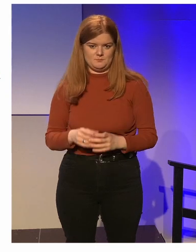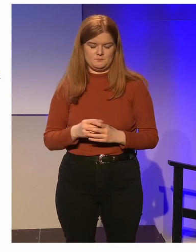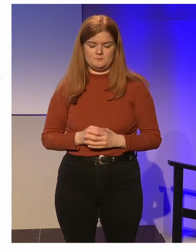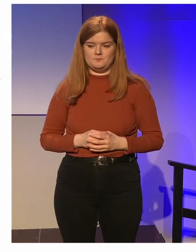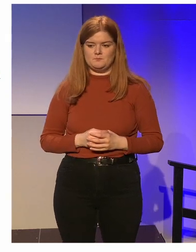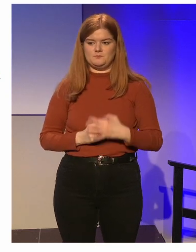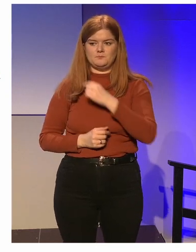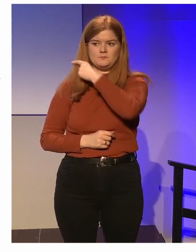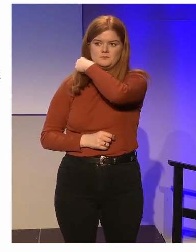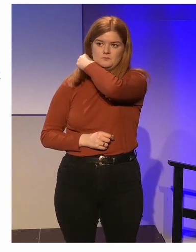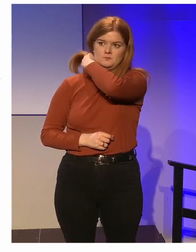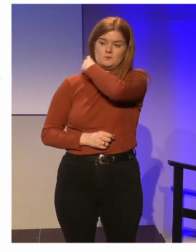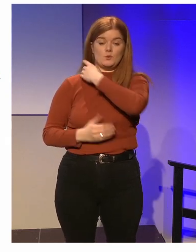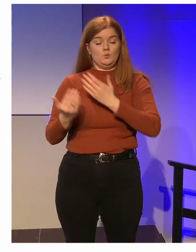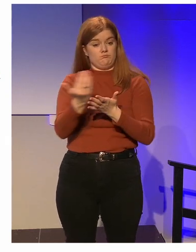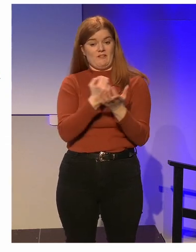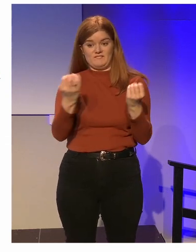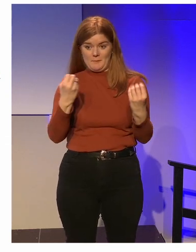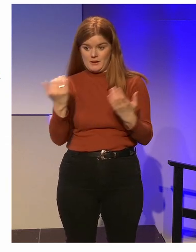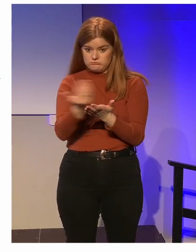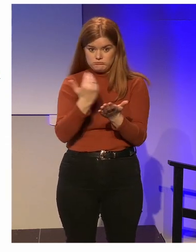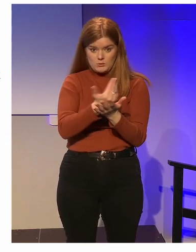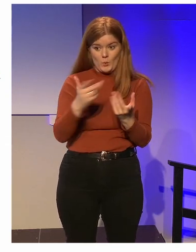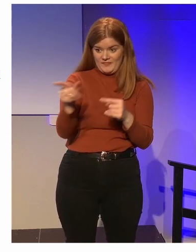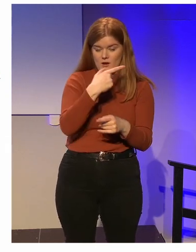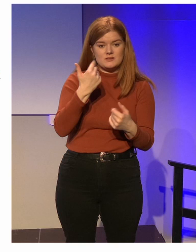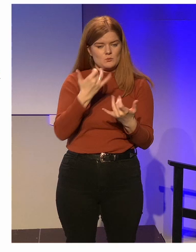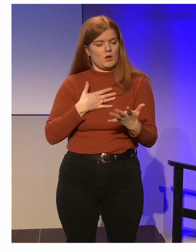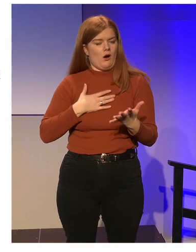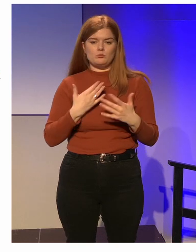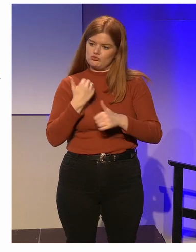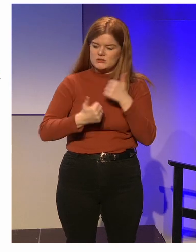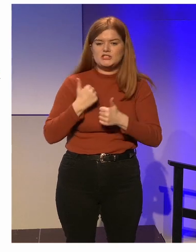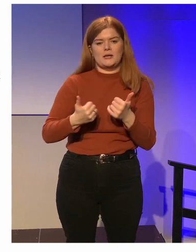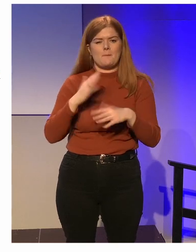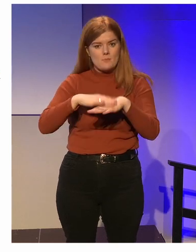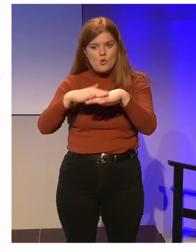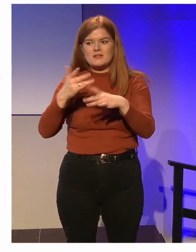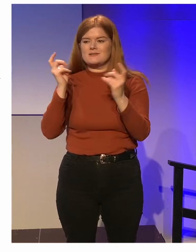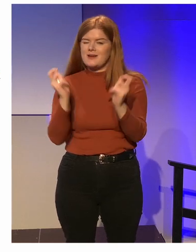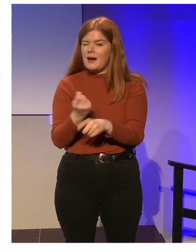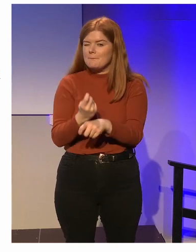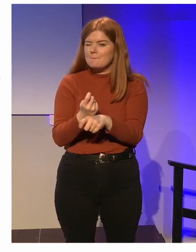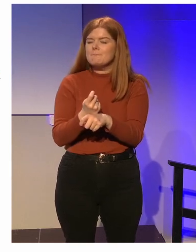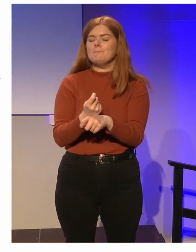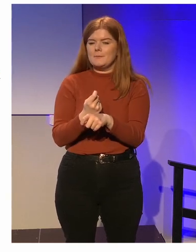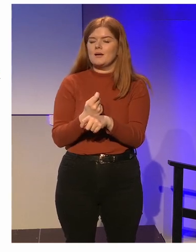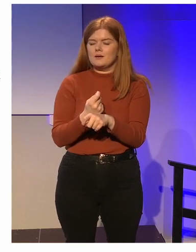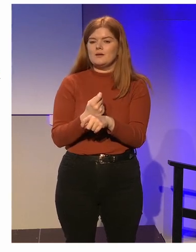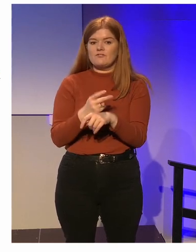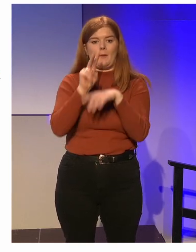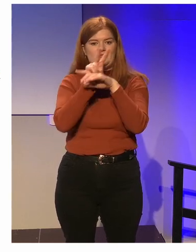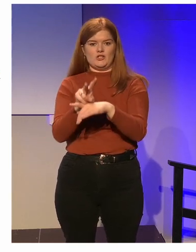that. We took feedback from people, and what they actually said was they would really appreciate more time